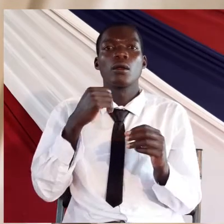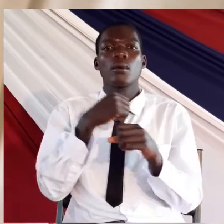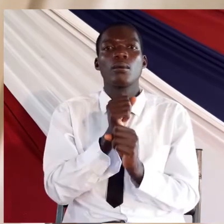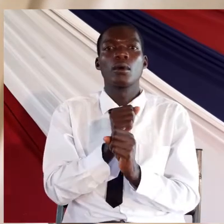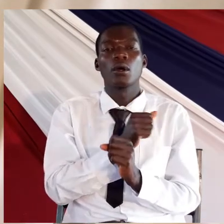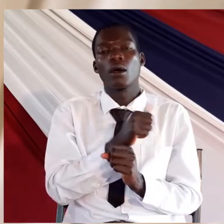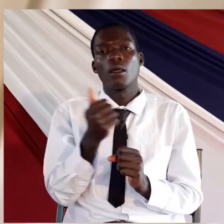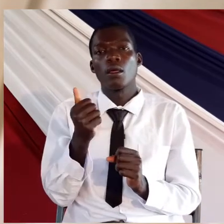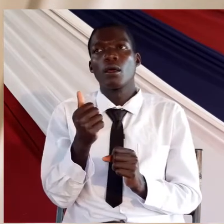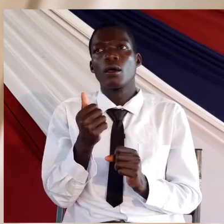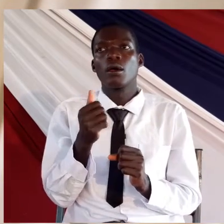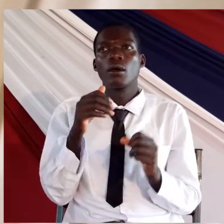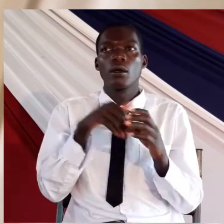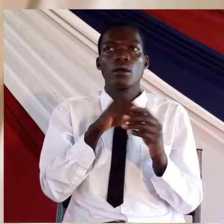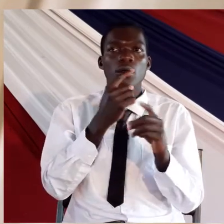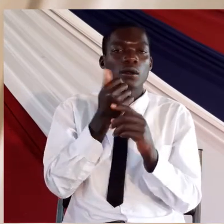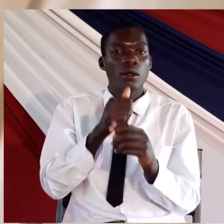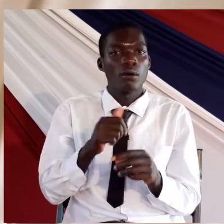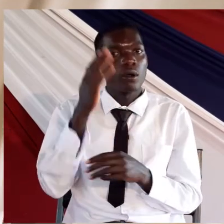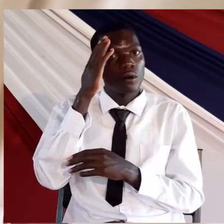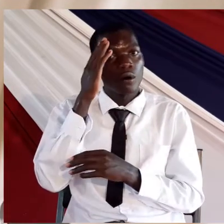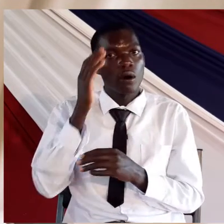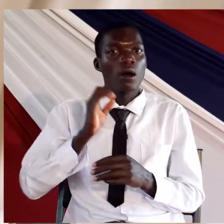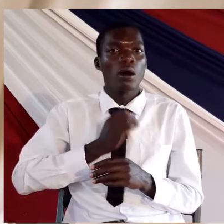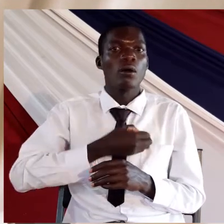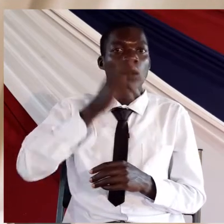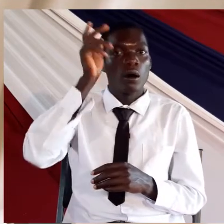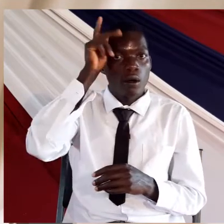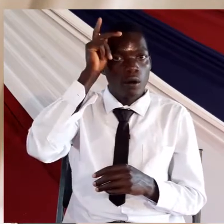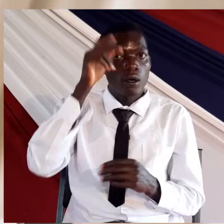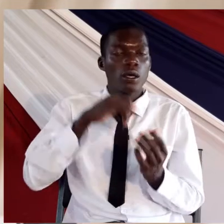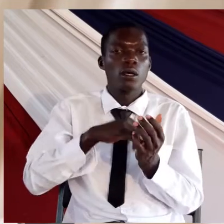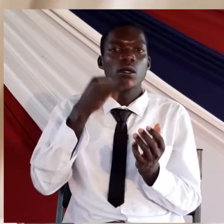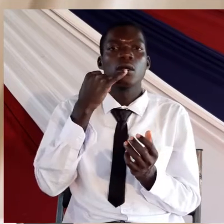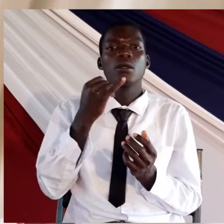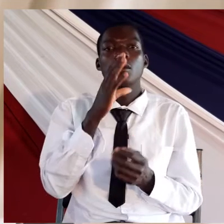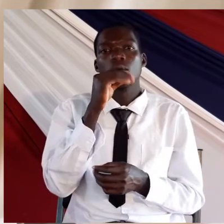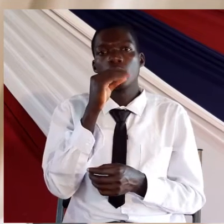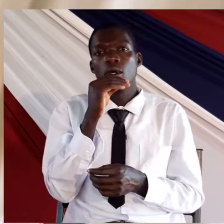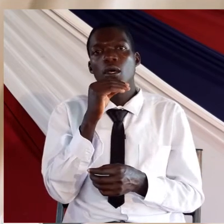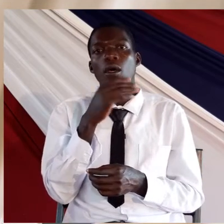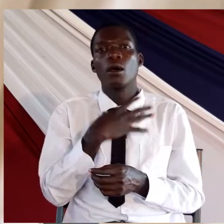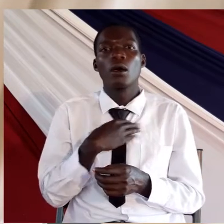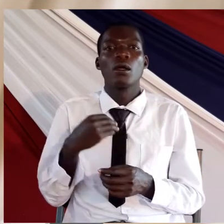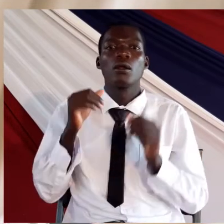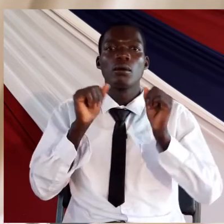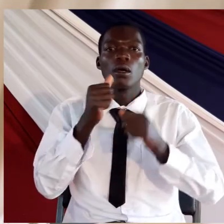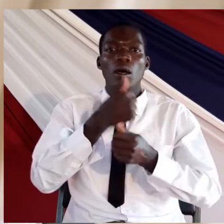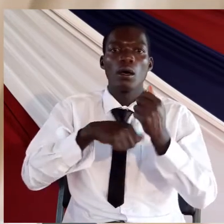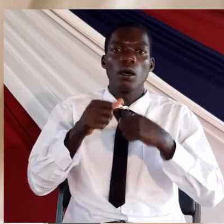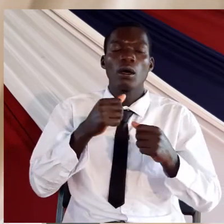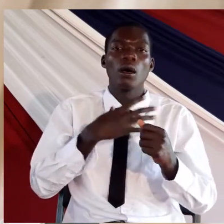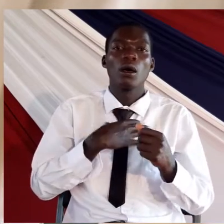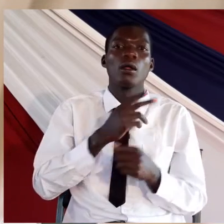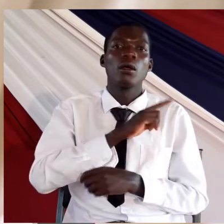the Mesopotamians, mm-hmm. and wherever. No, mm-hmm. our knowledge, when it is little, it will end at